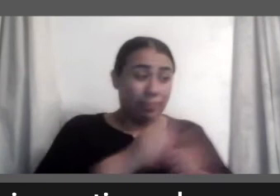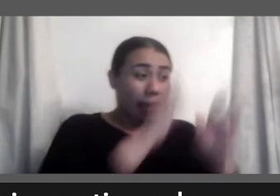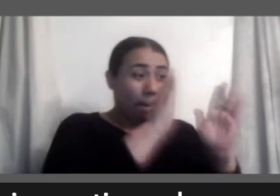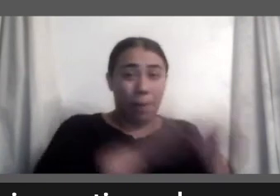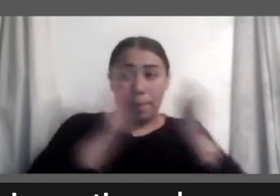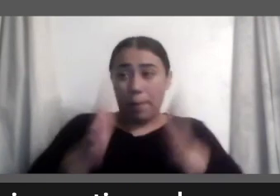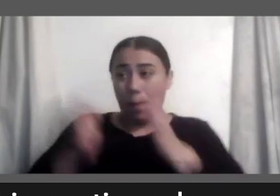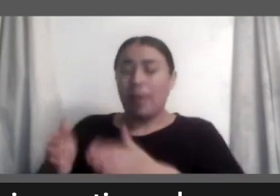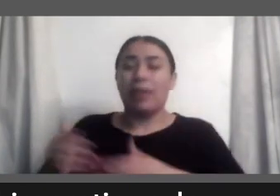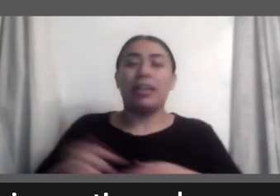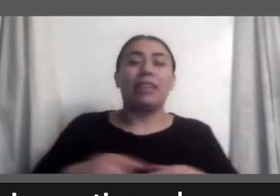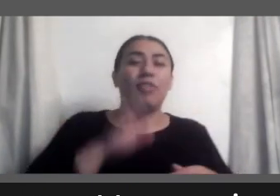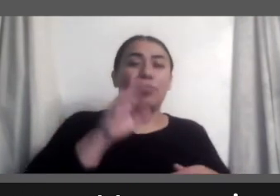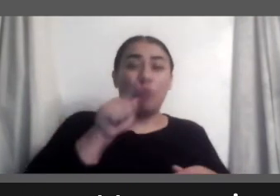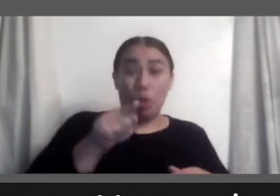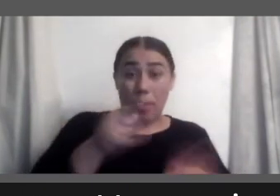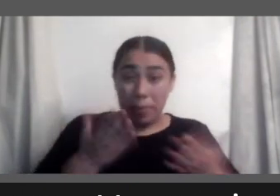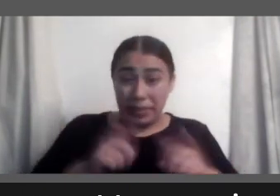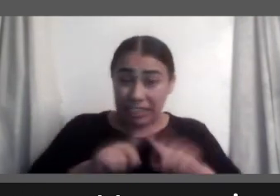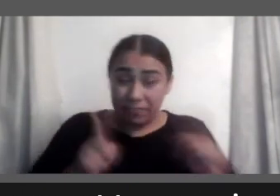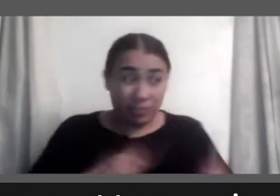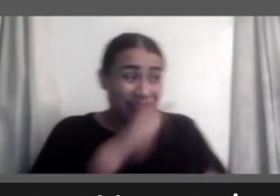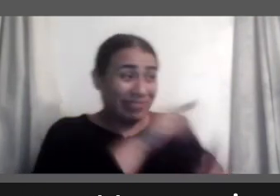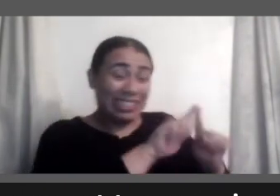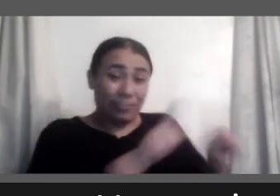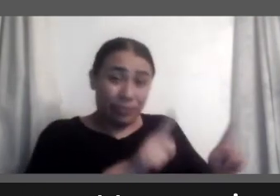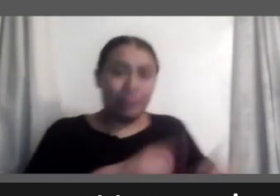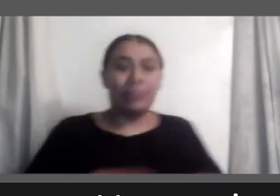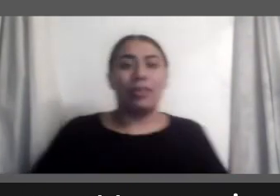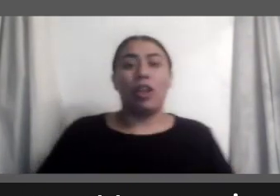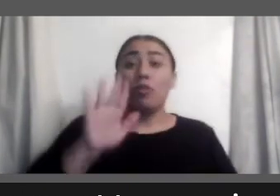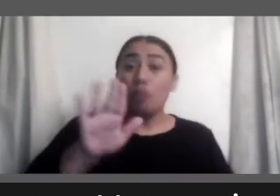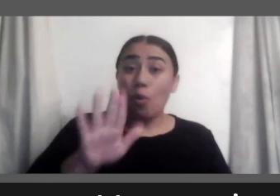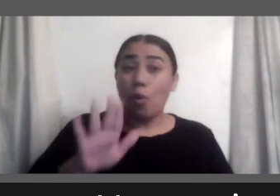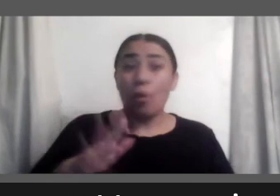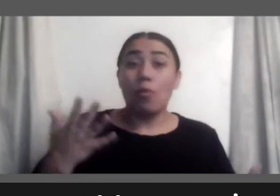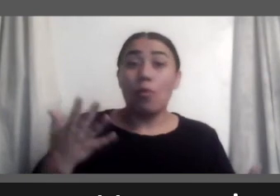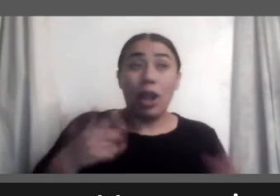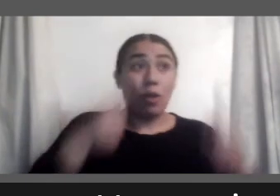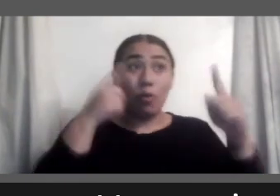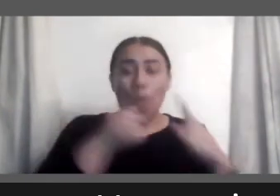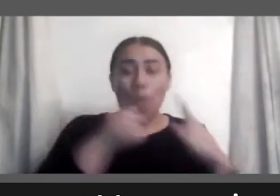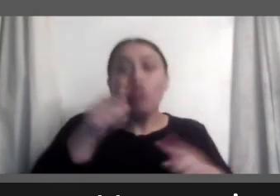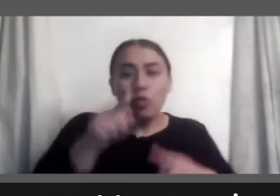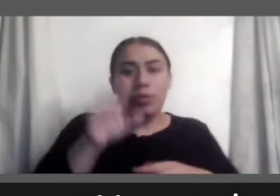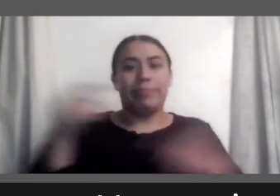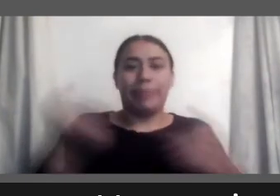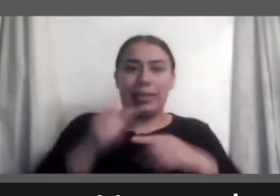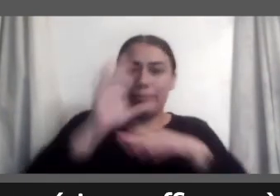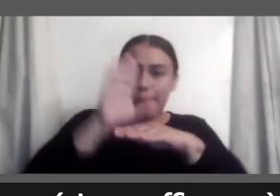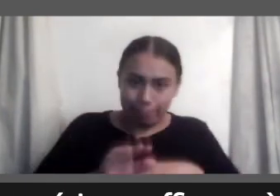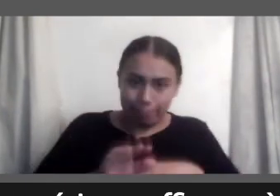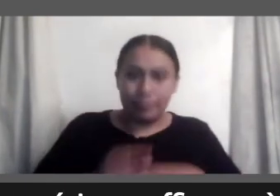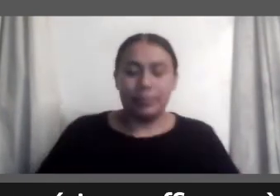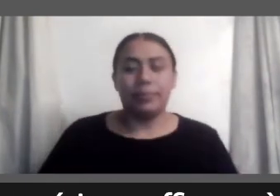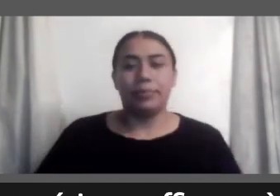mindfulness practices, and exercise. Individually, they may only provide temporary relief, especially if you only attend 1 or 2